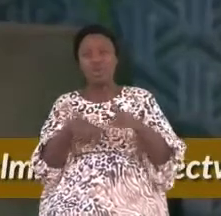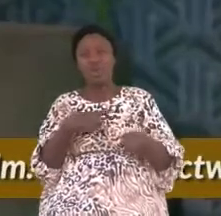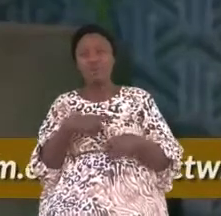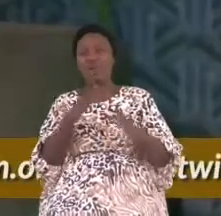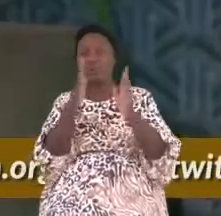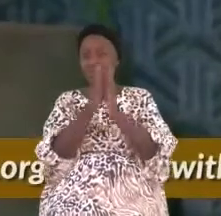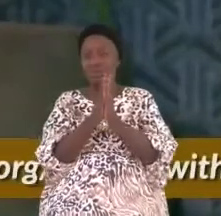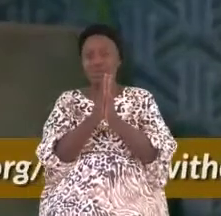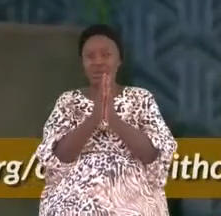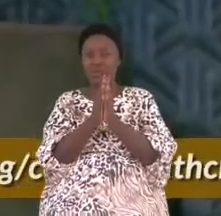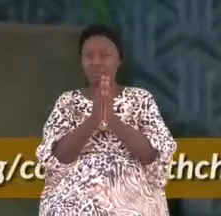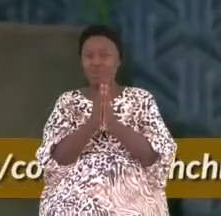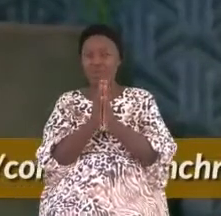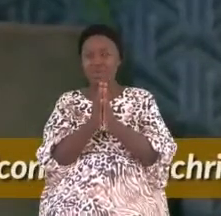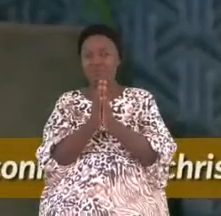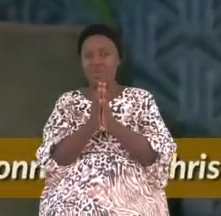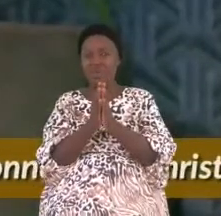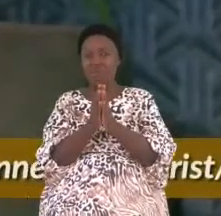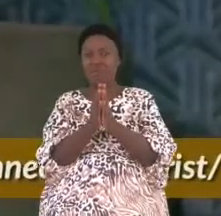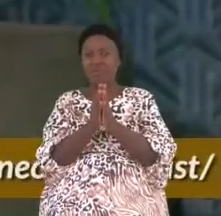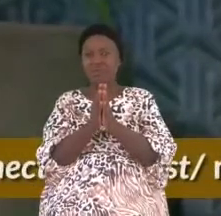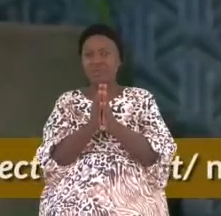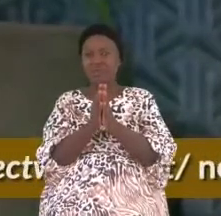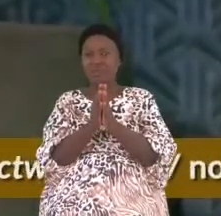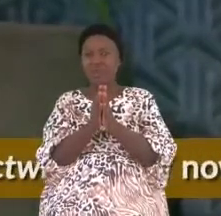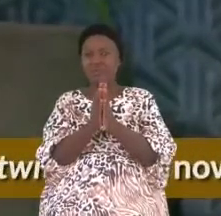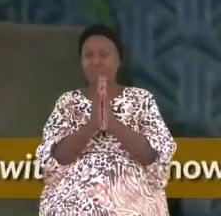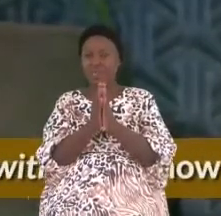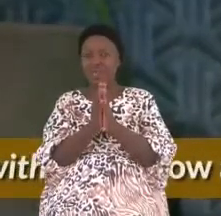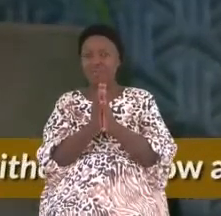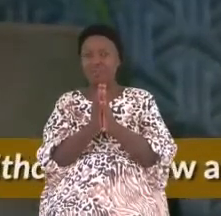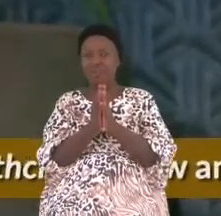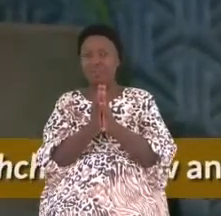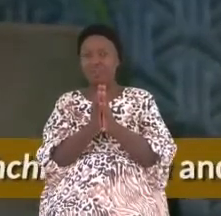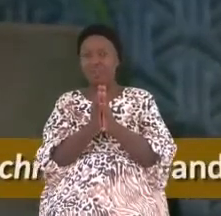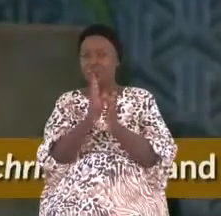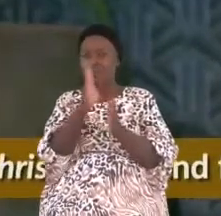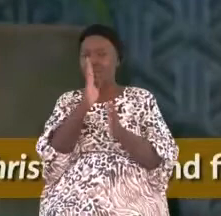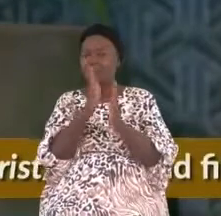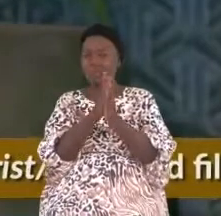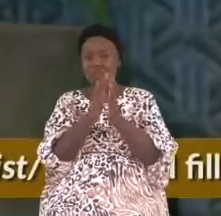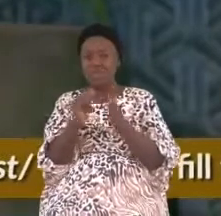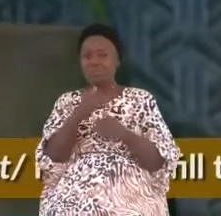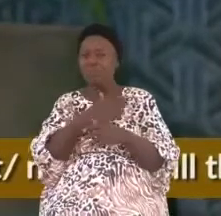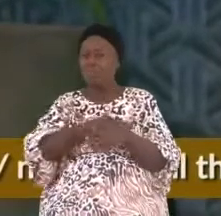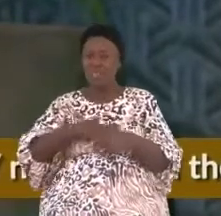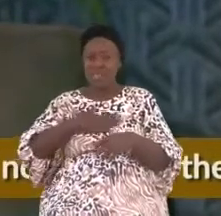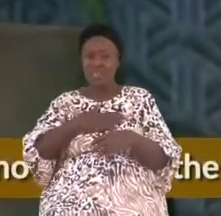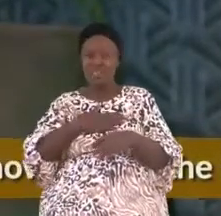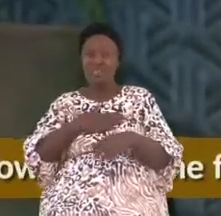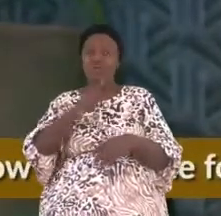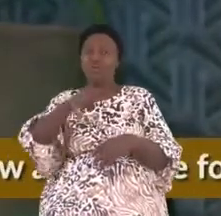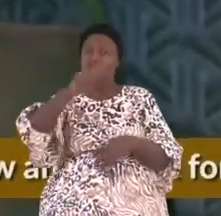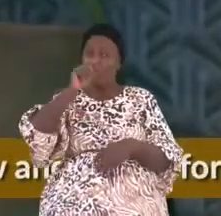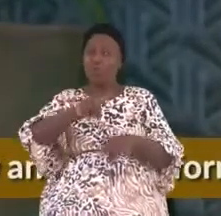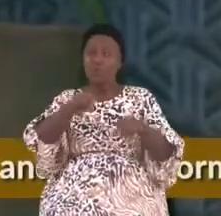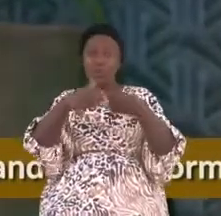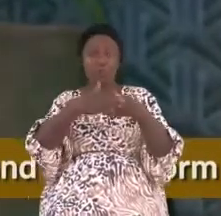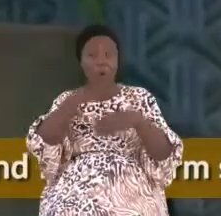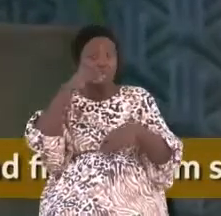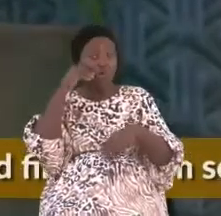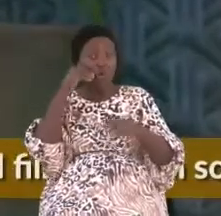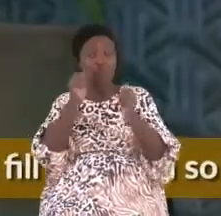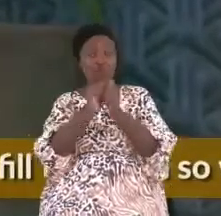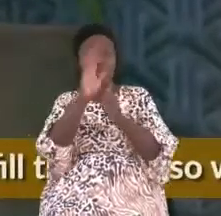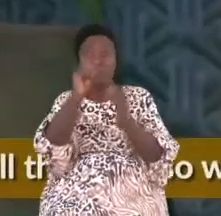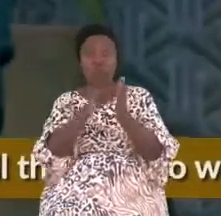remember counselors there are doors across the road the express road near the main gate go out and